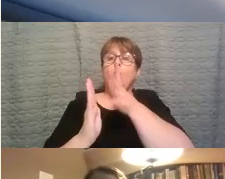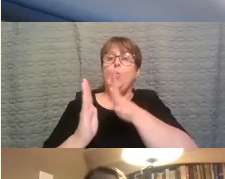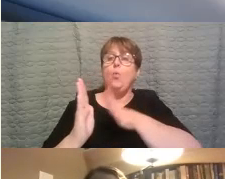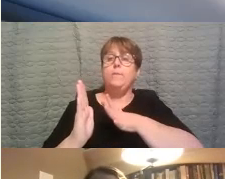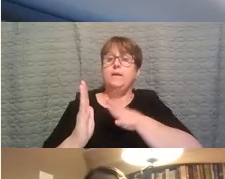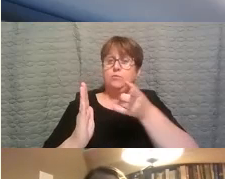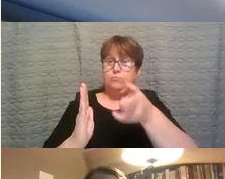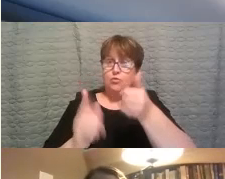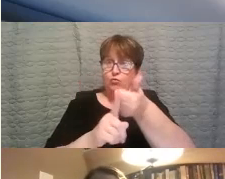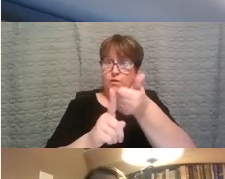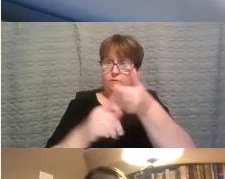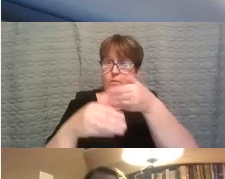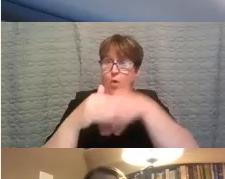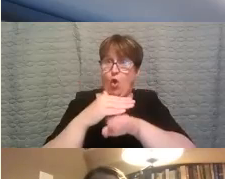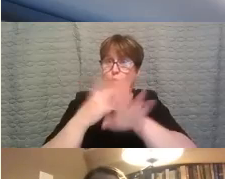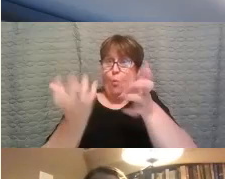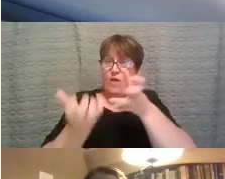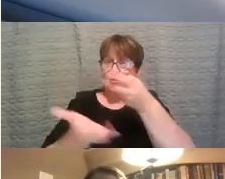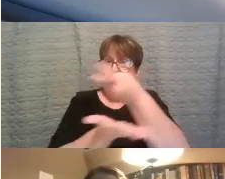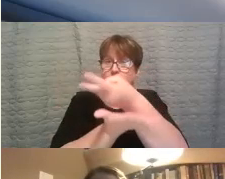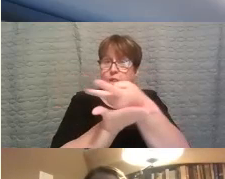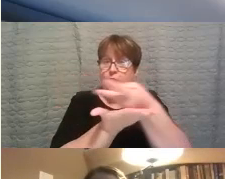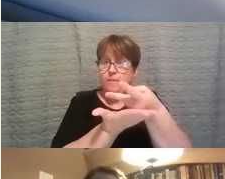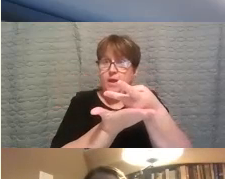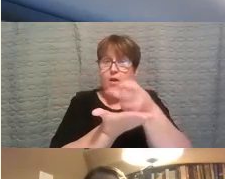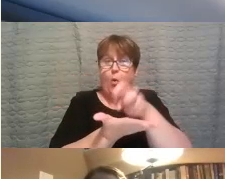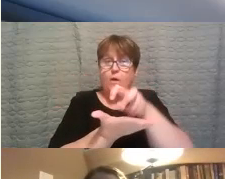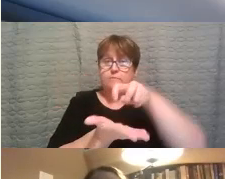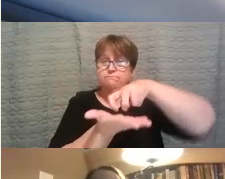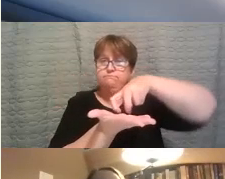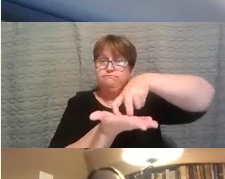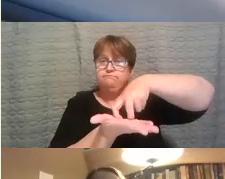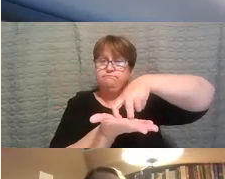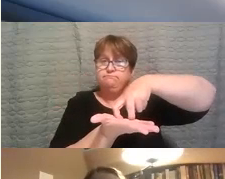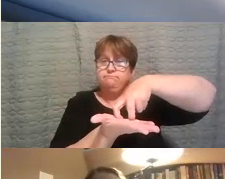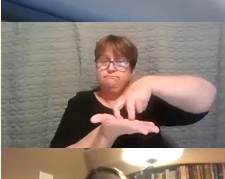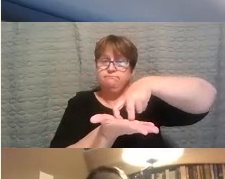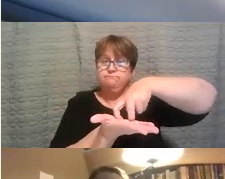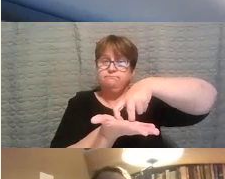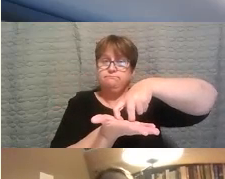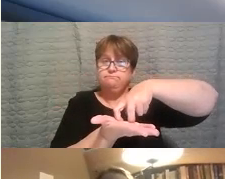would prefer to lie in a bed or in that position that you see in the picture.